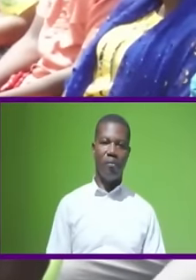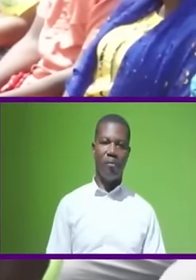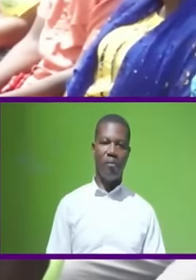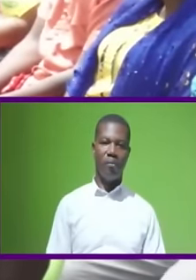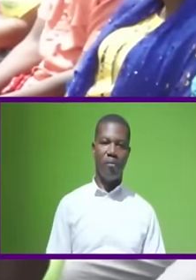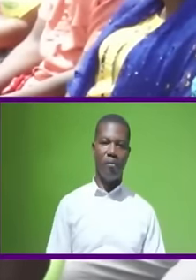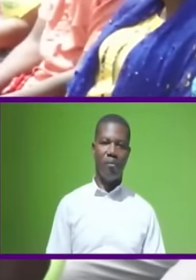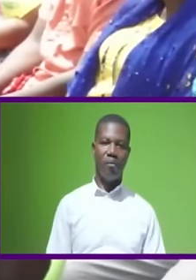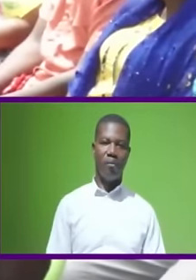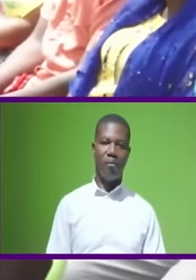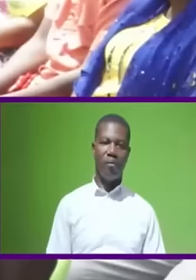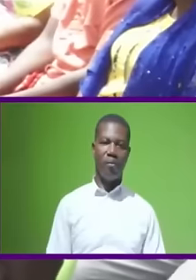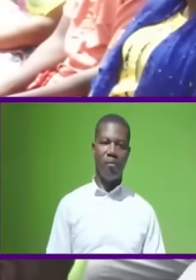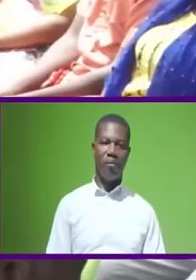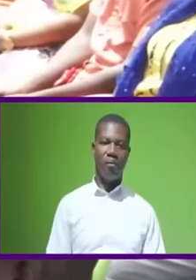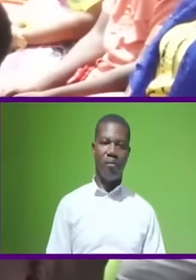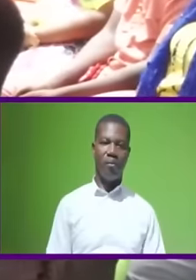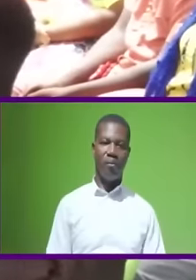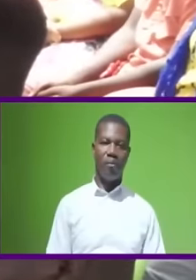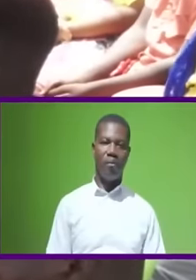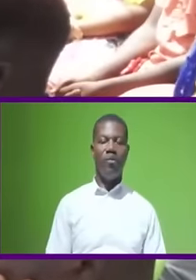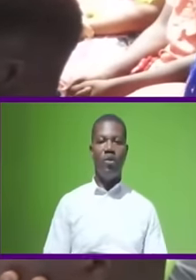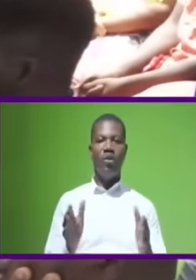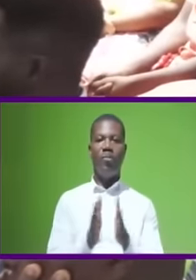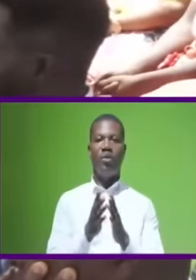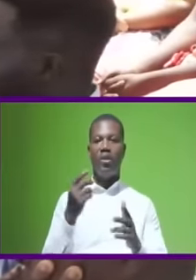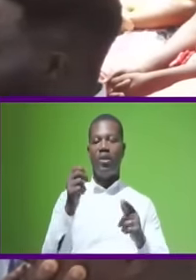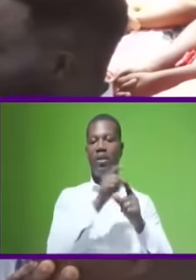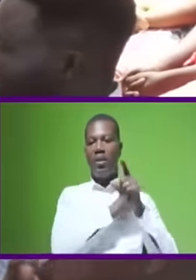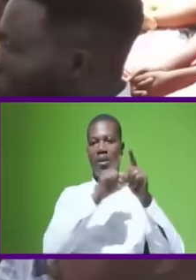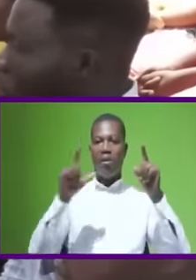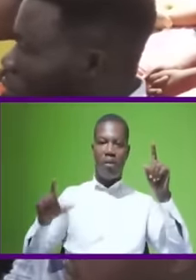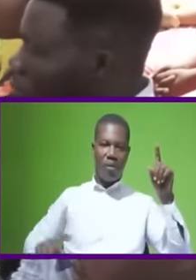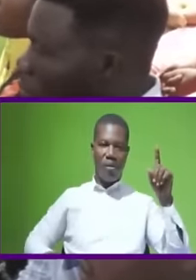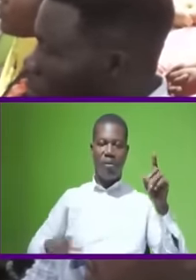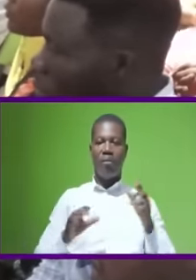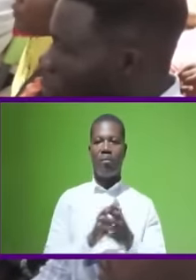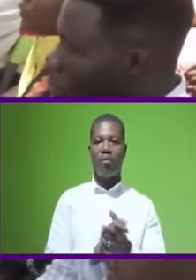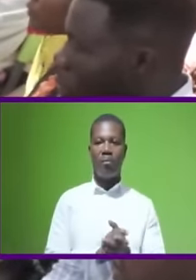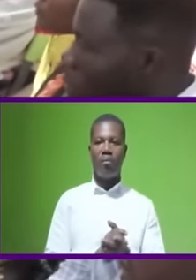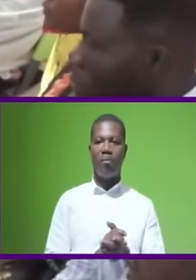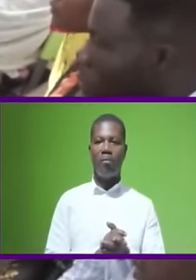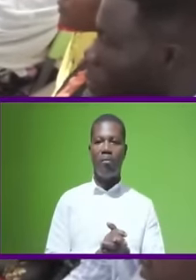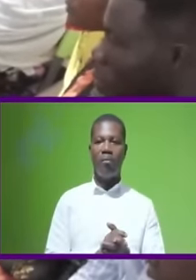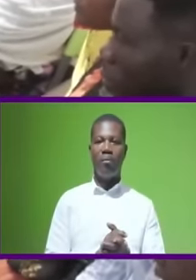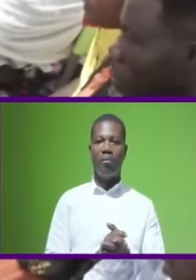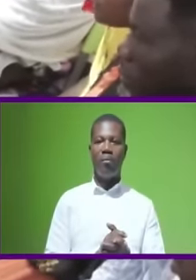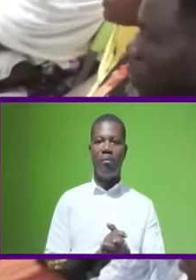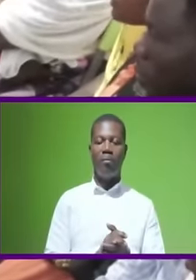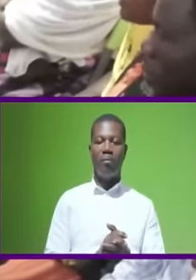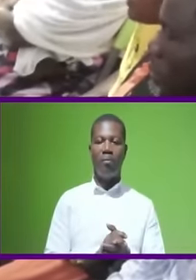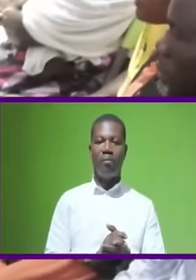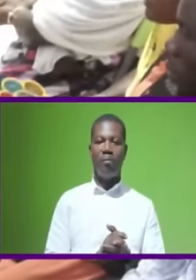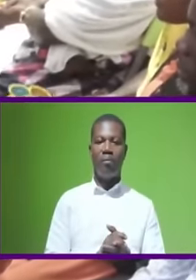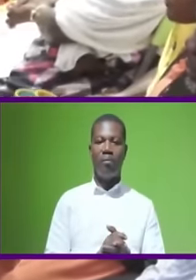is using me rather. Praise the Lord. Hallelujah. Sir.